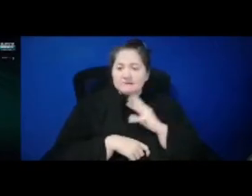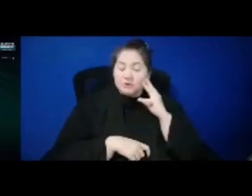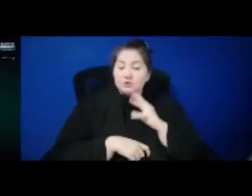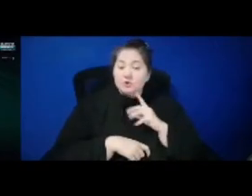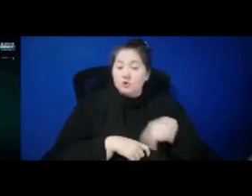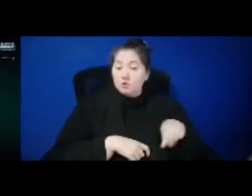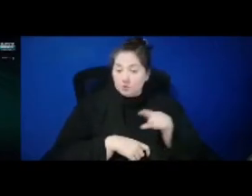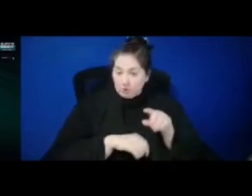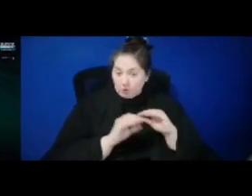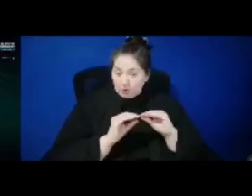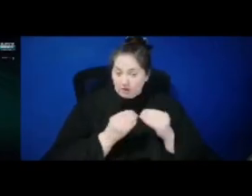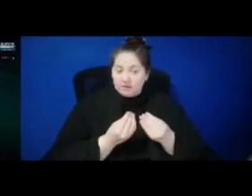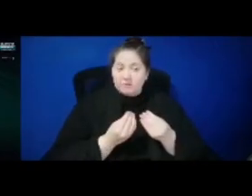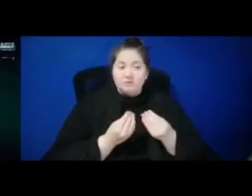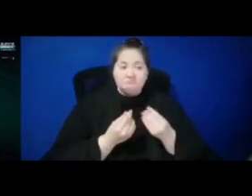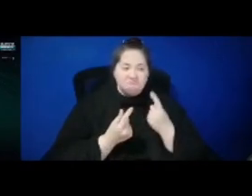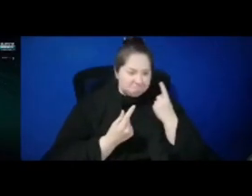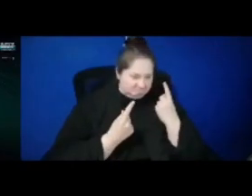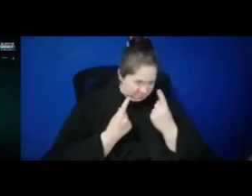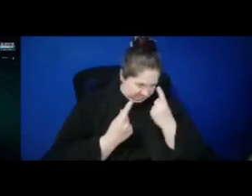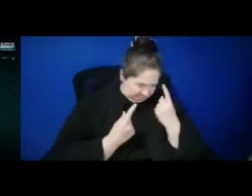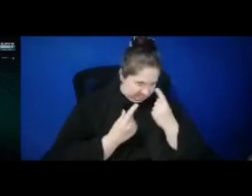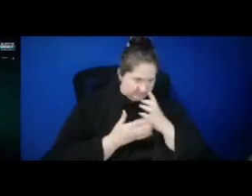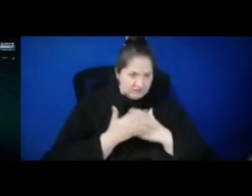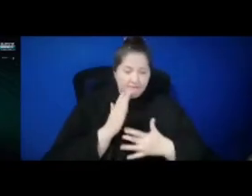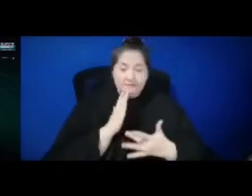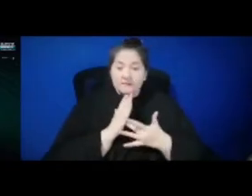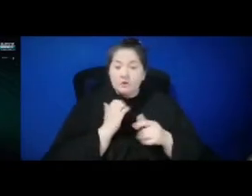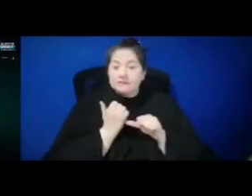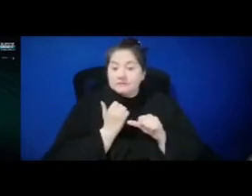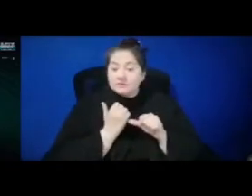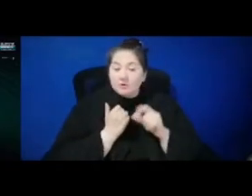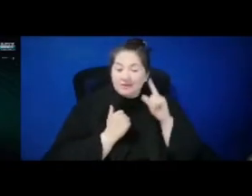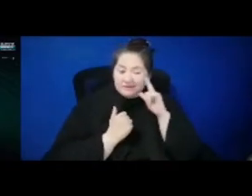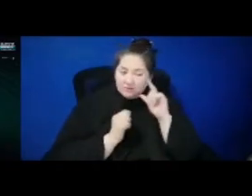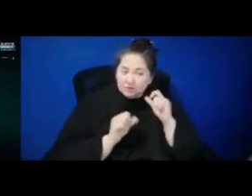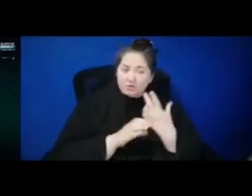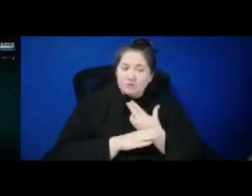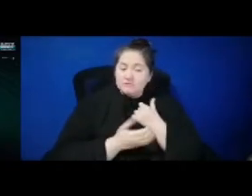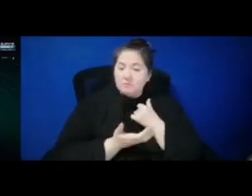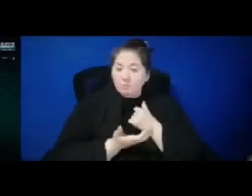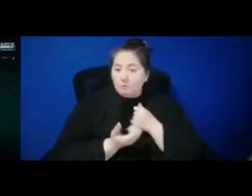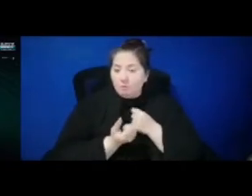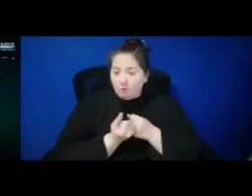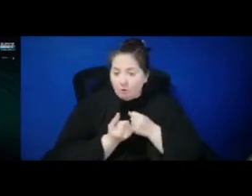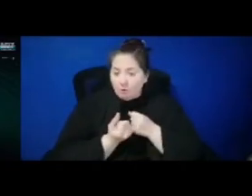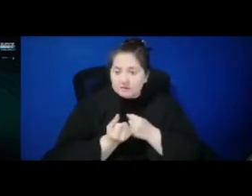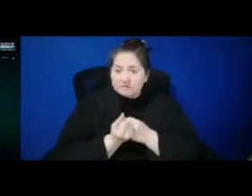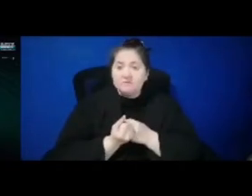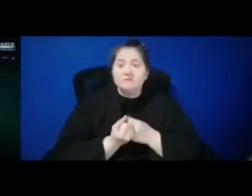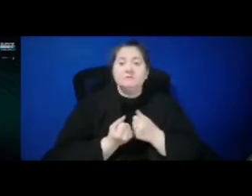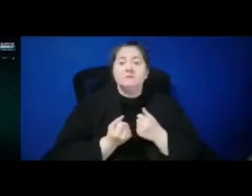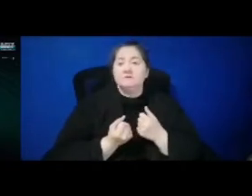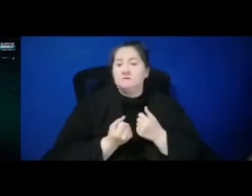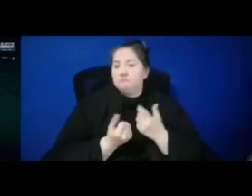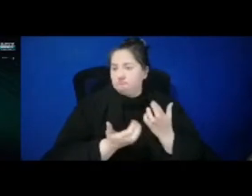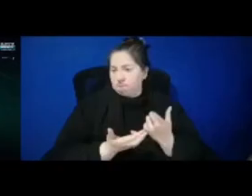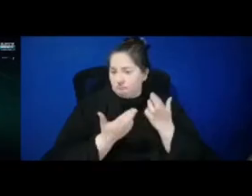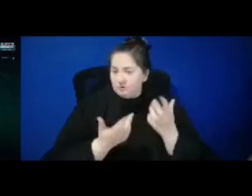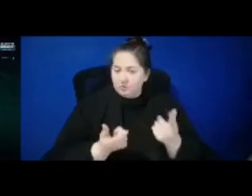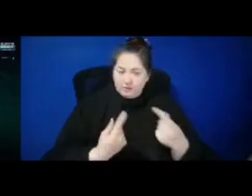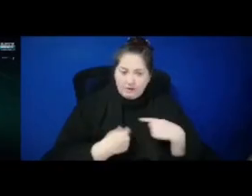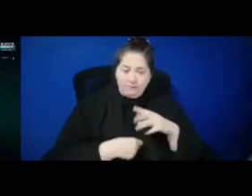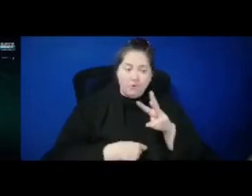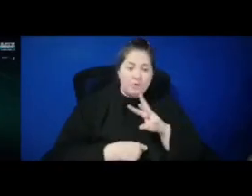your organization is considering some technical assistance or you think you could use some support in this area, we recommend you come